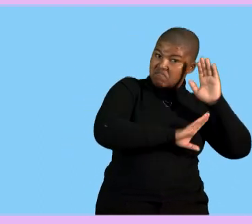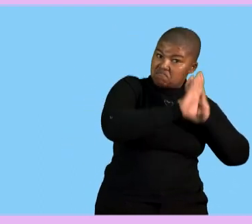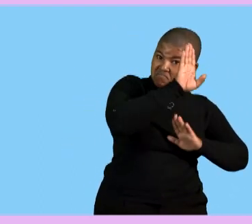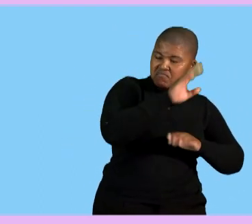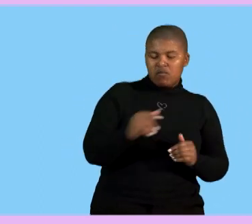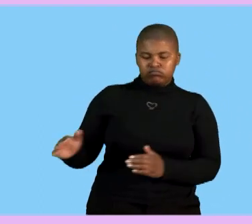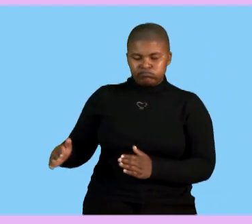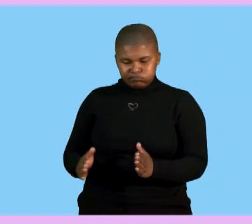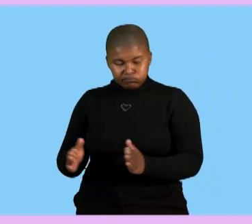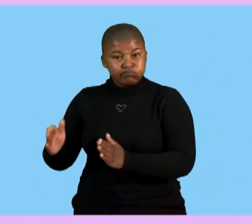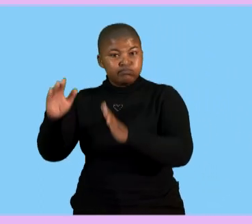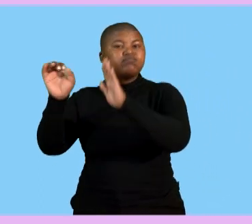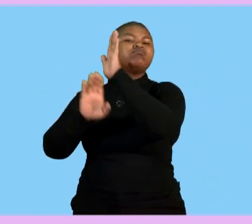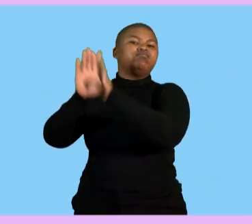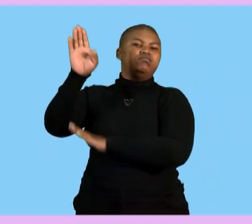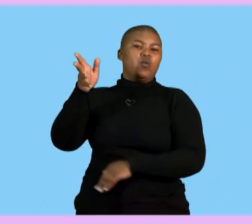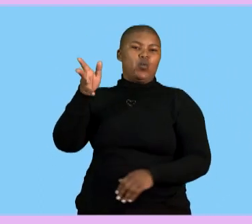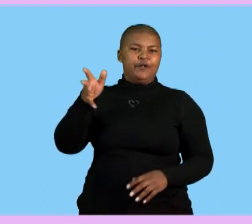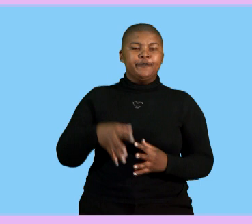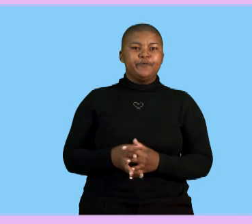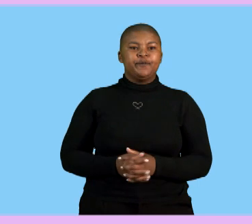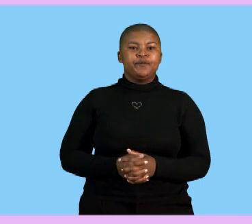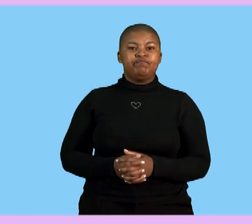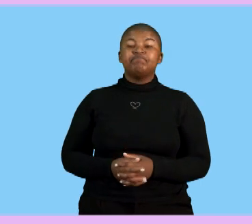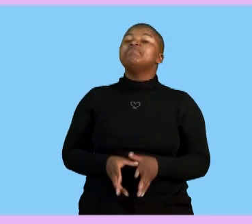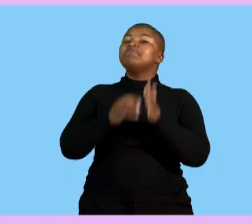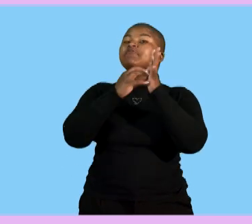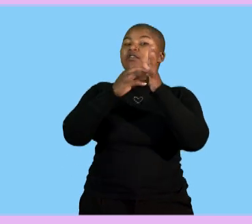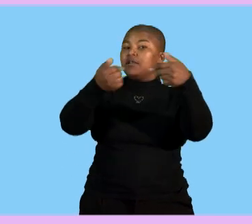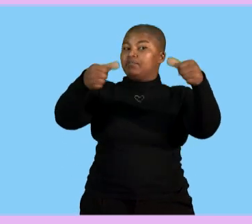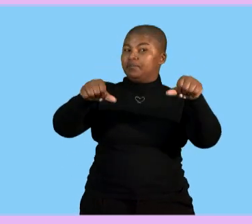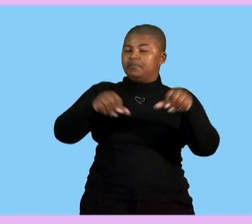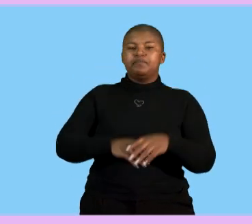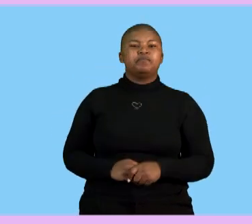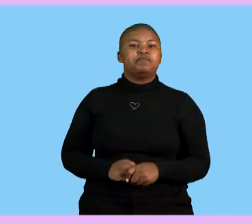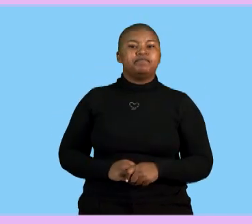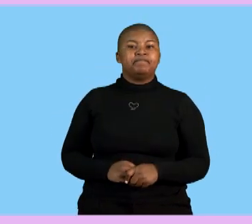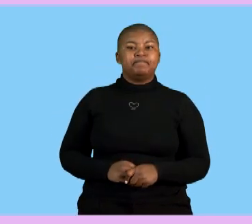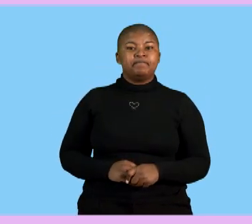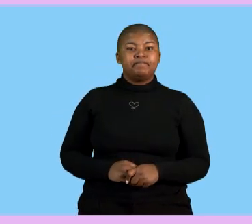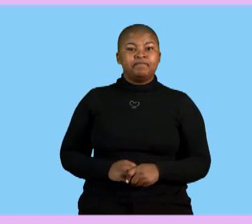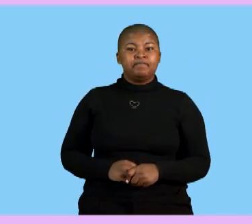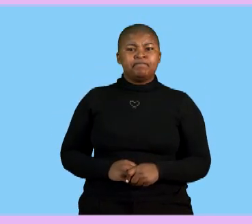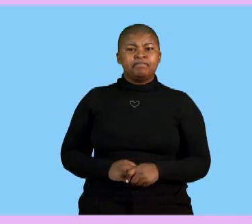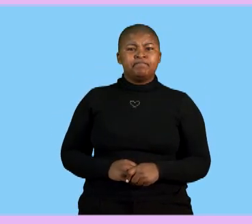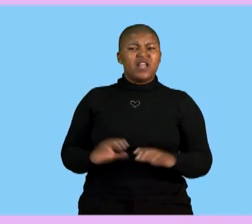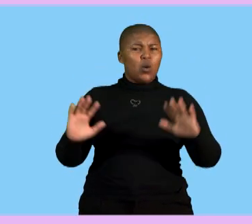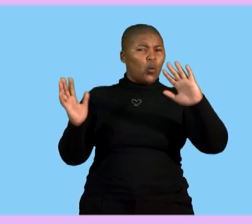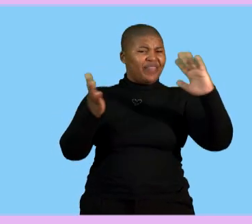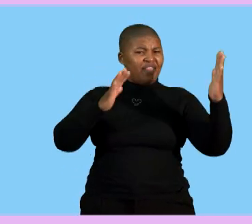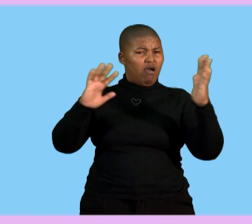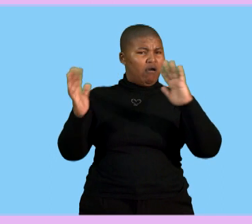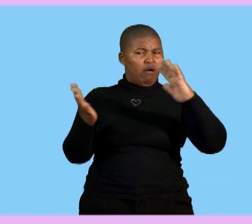and the level of water both going up. Another example, with an increase in